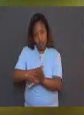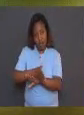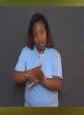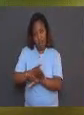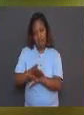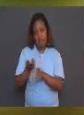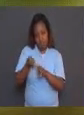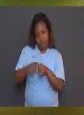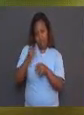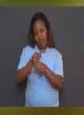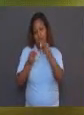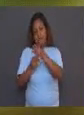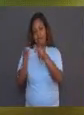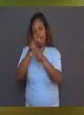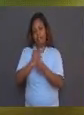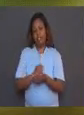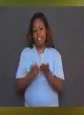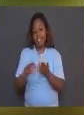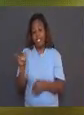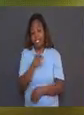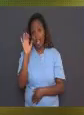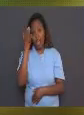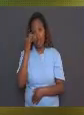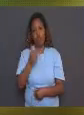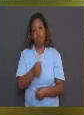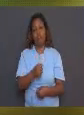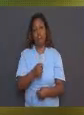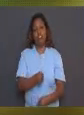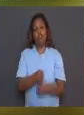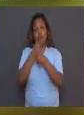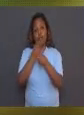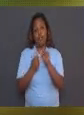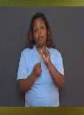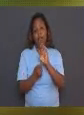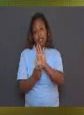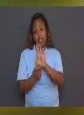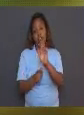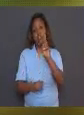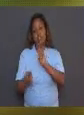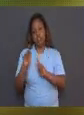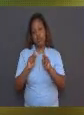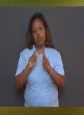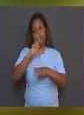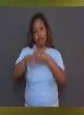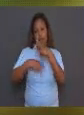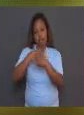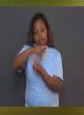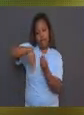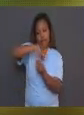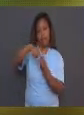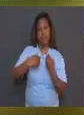This kind of support shows that people around the